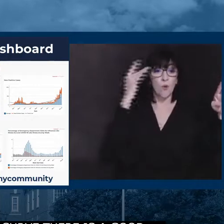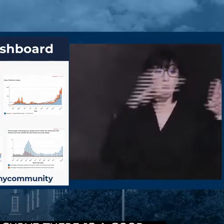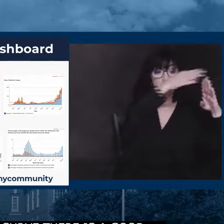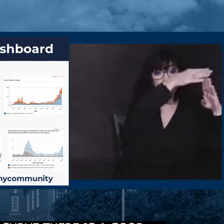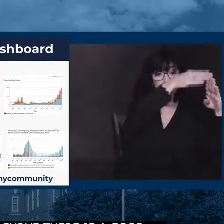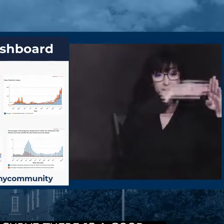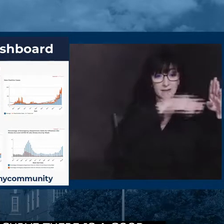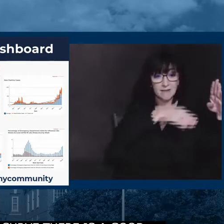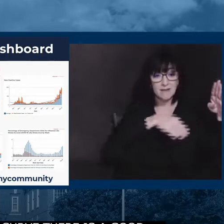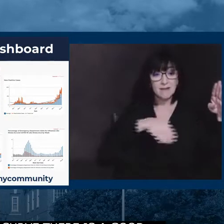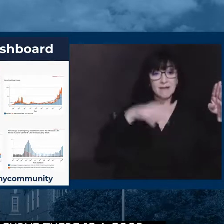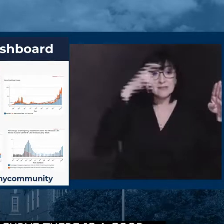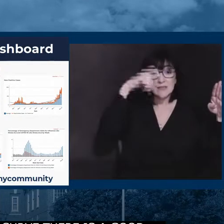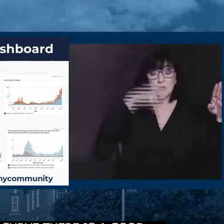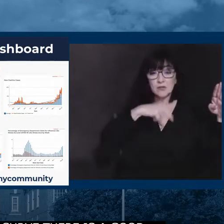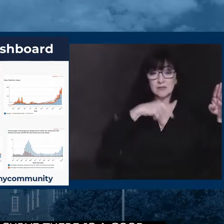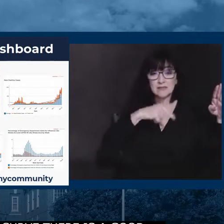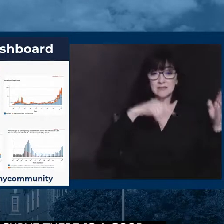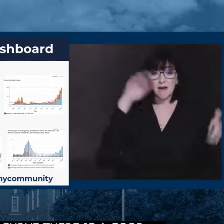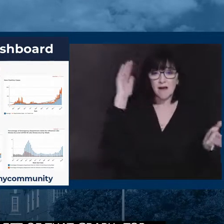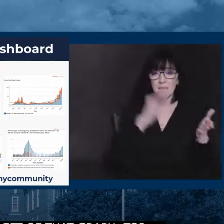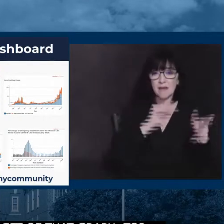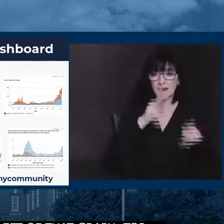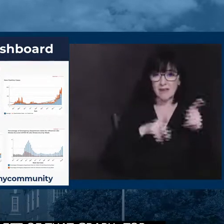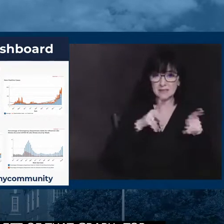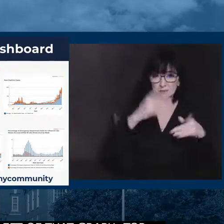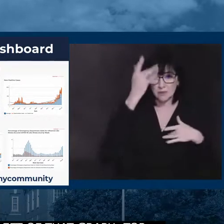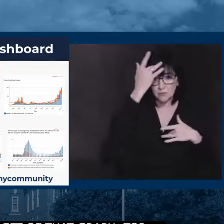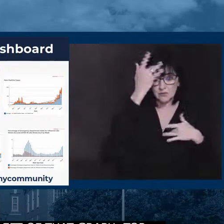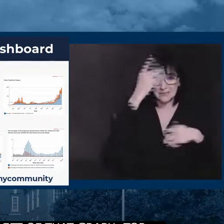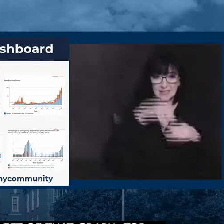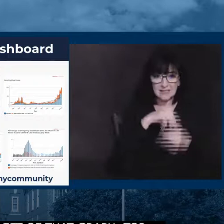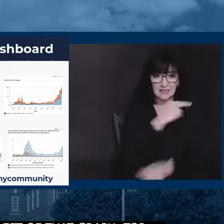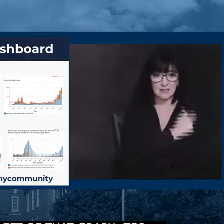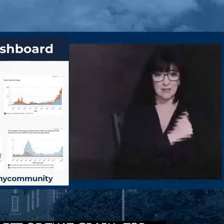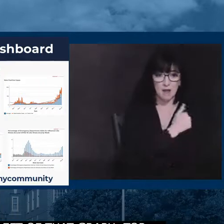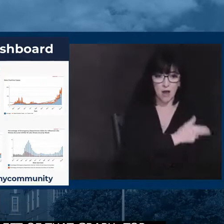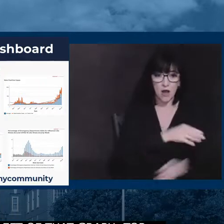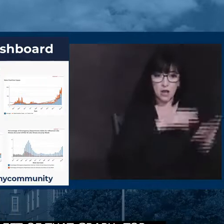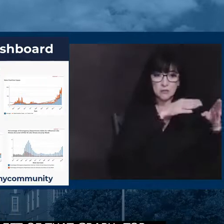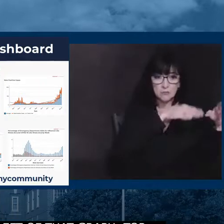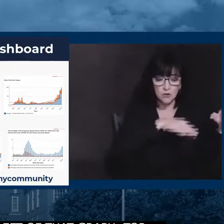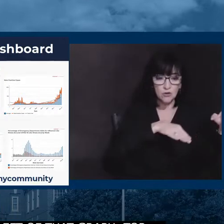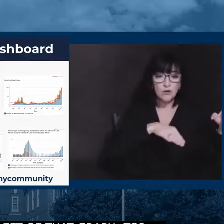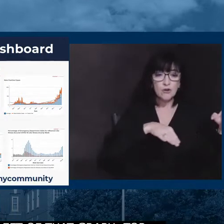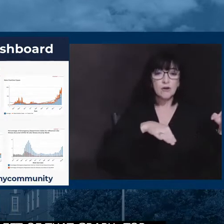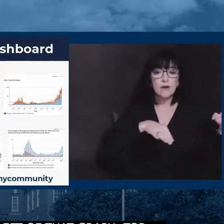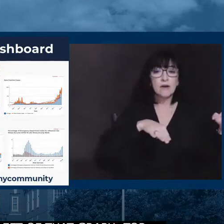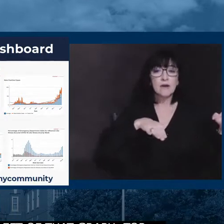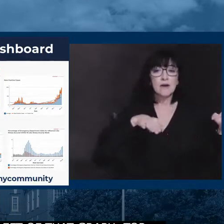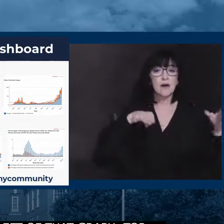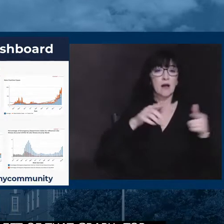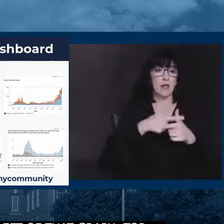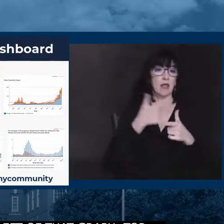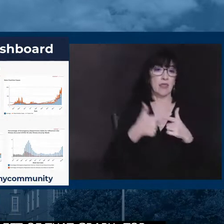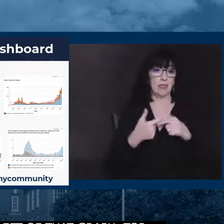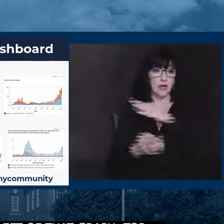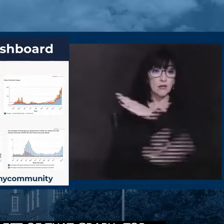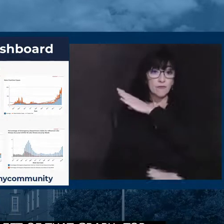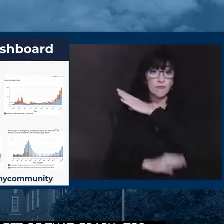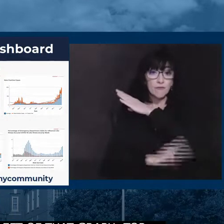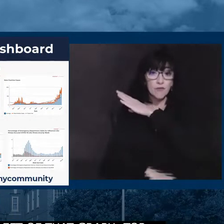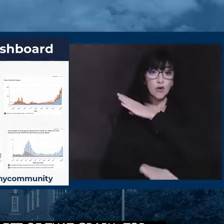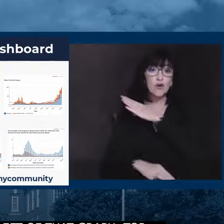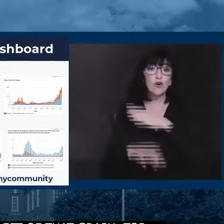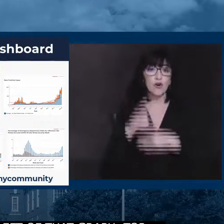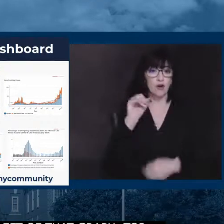the hospital, number of positive cases went down, percent positive went down through the summer, and then started to surge